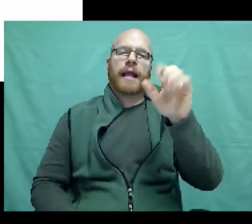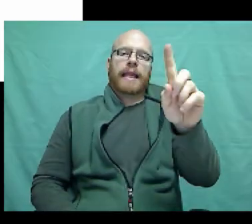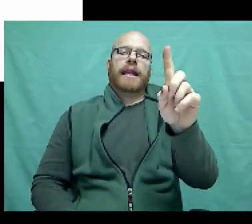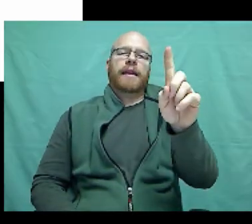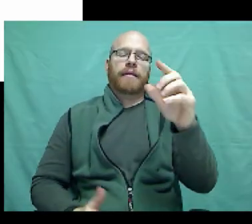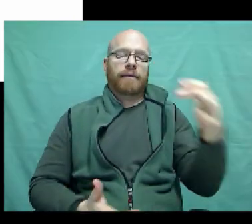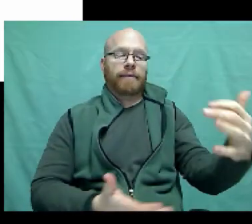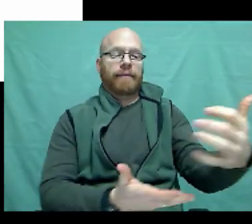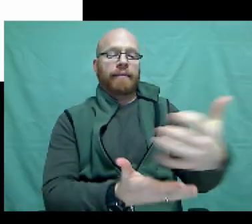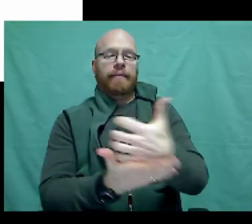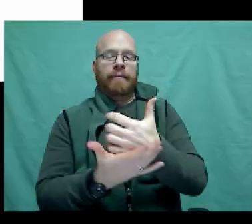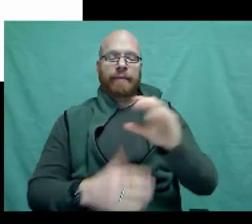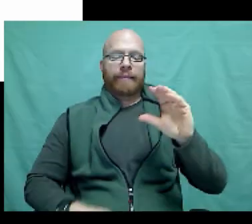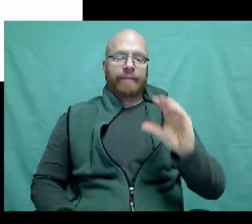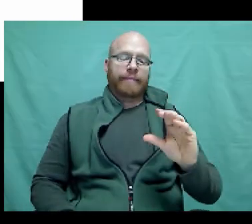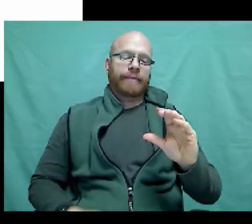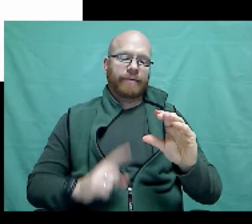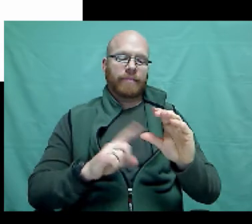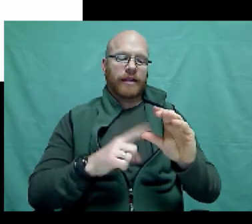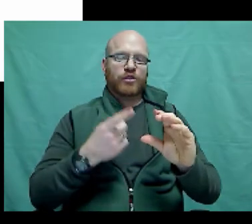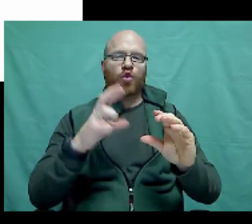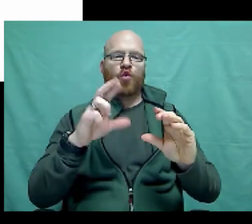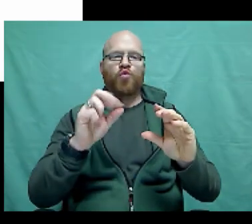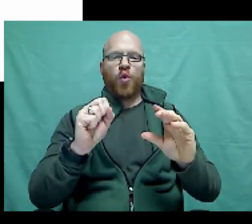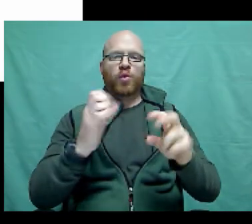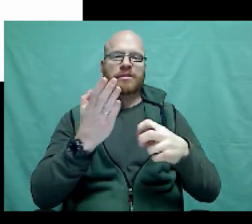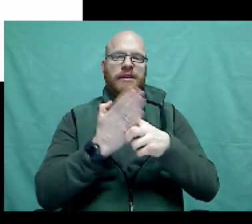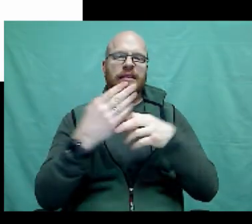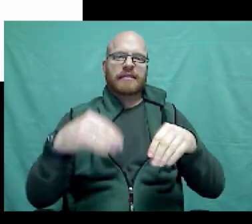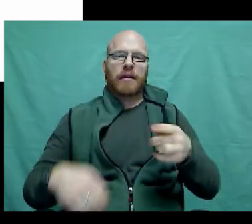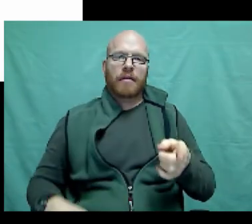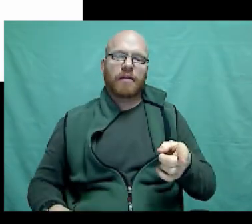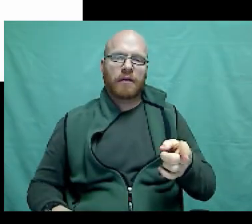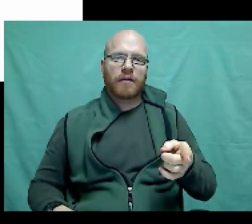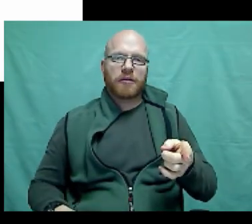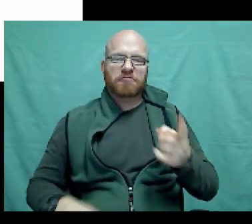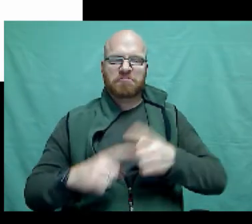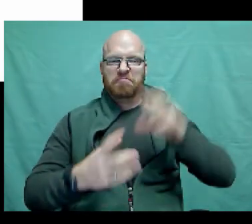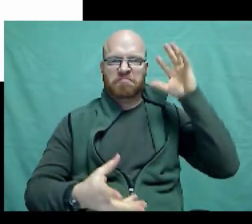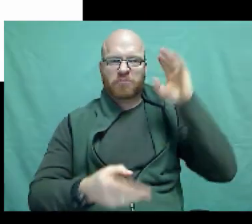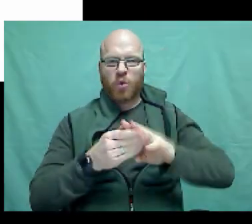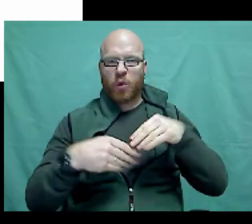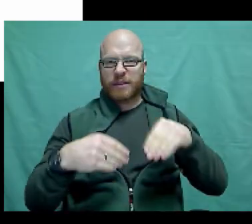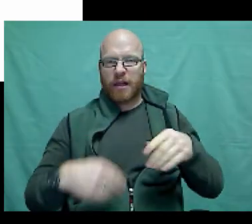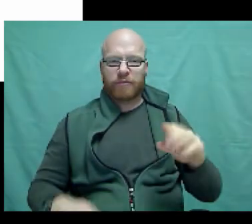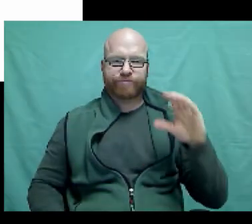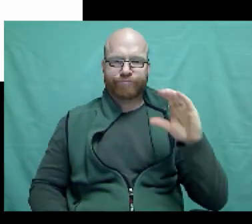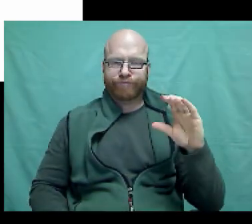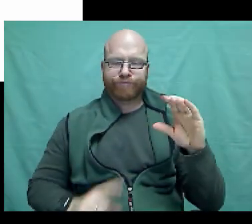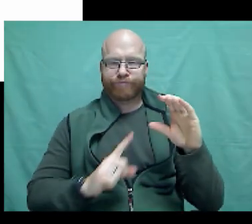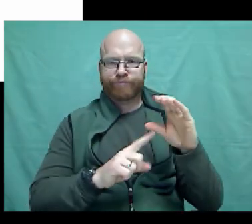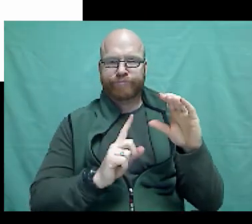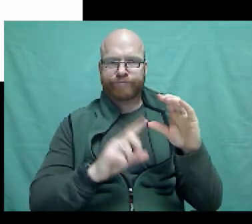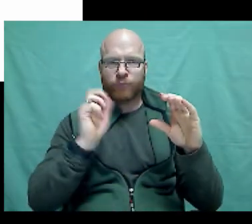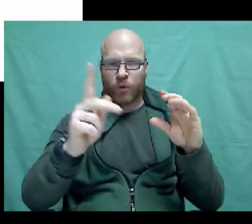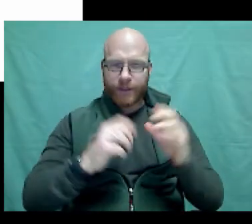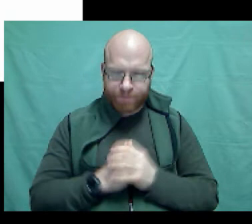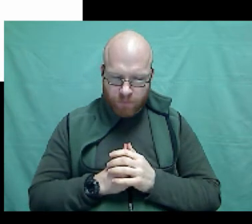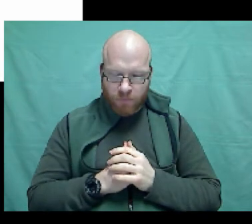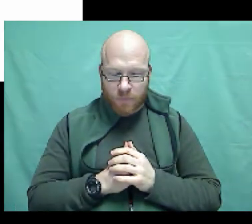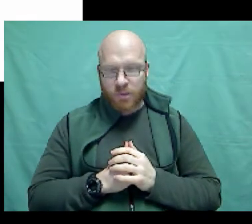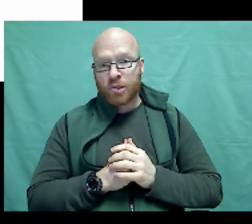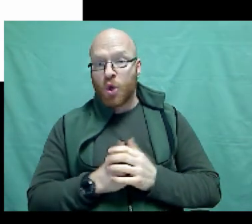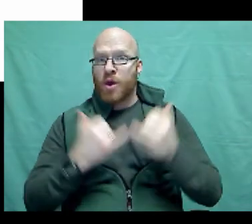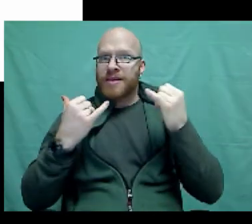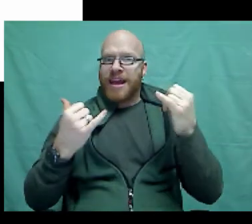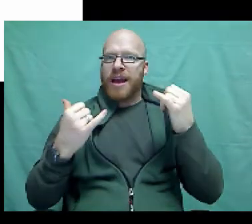Now I say earned, but it's collected they collected $5,018